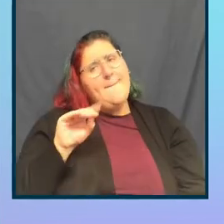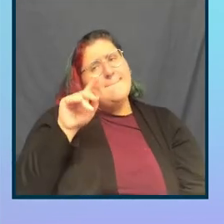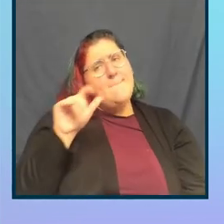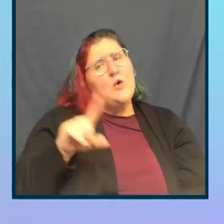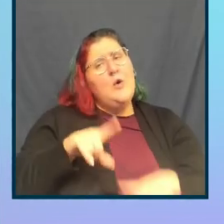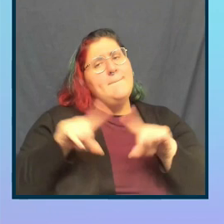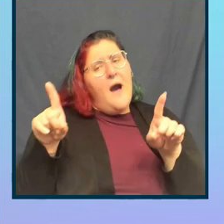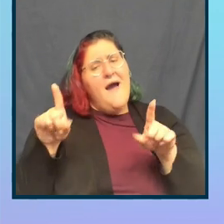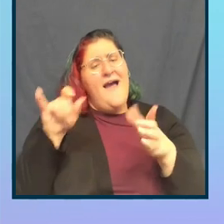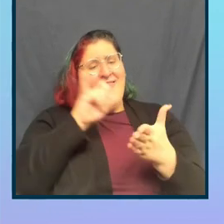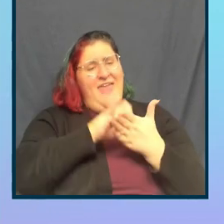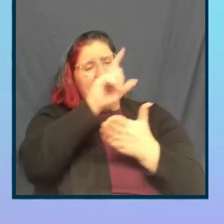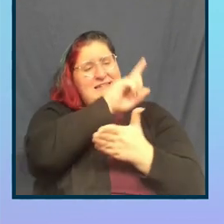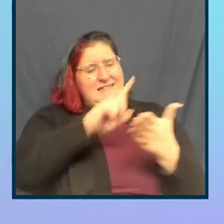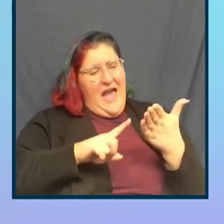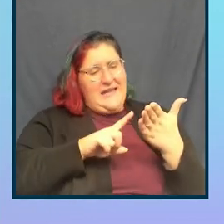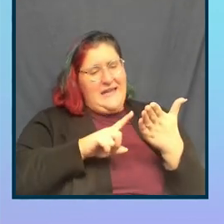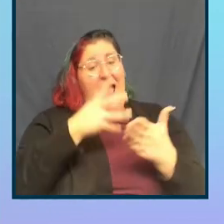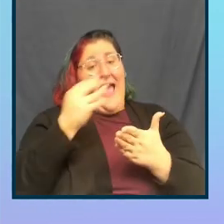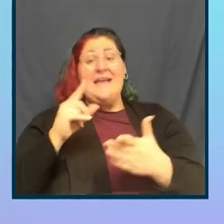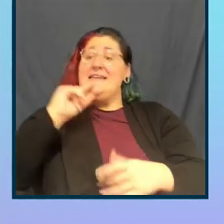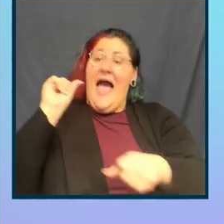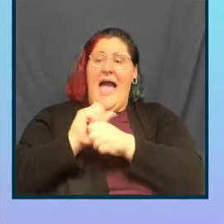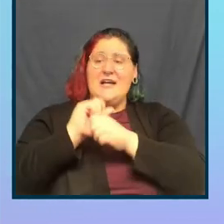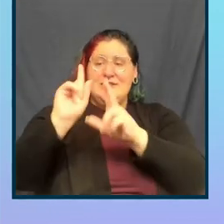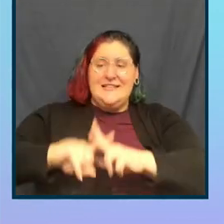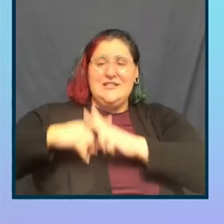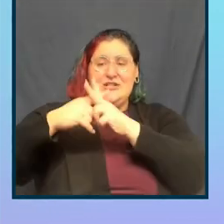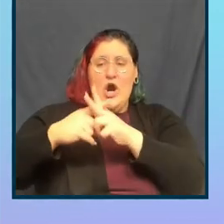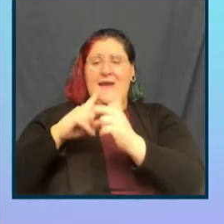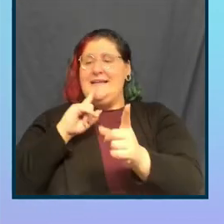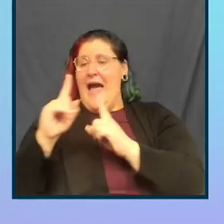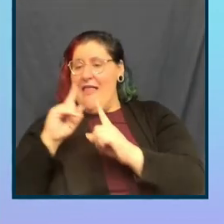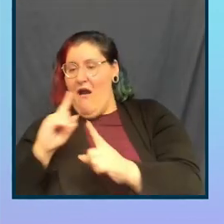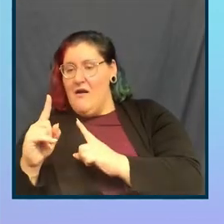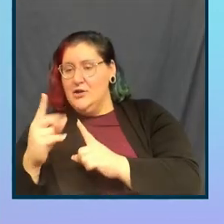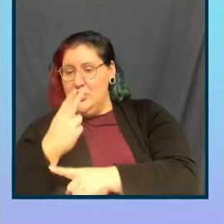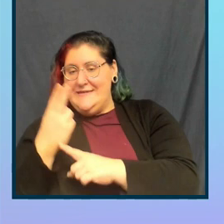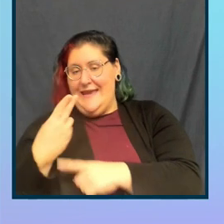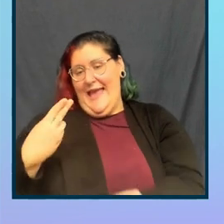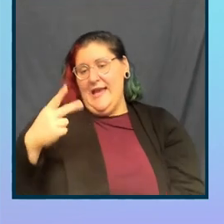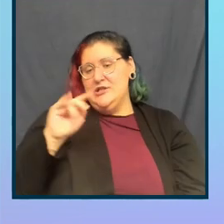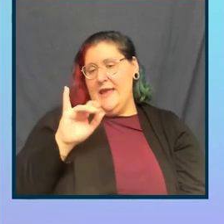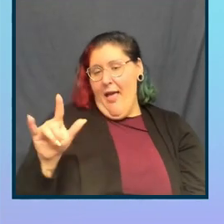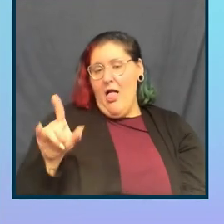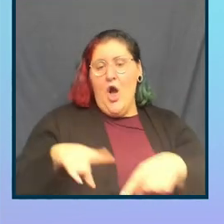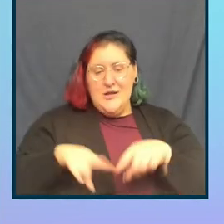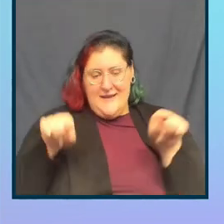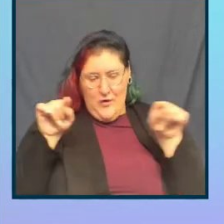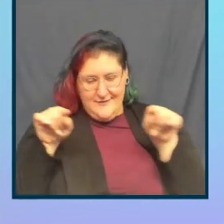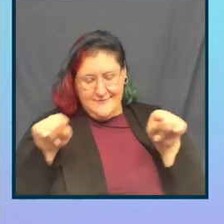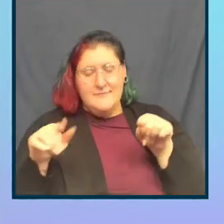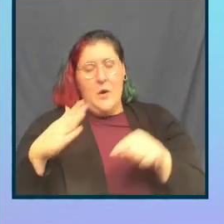pattern and actually implementing a dialogue, which is an HTML role. And so from some of my reading,